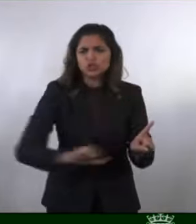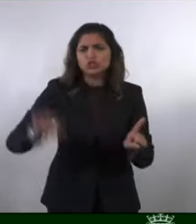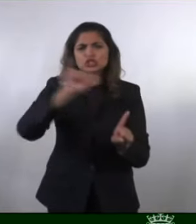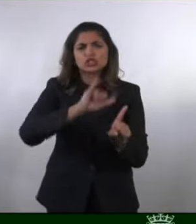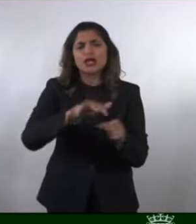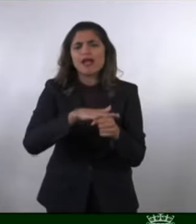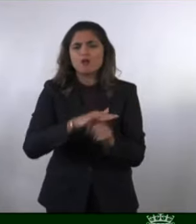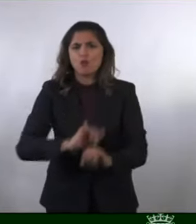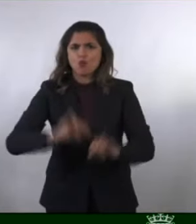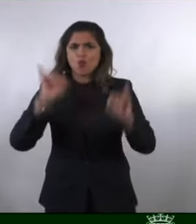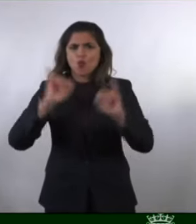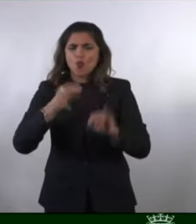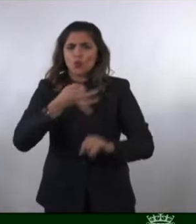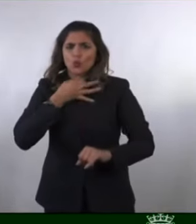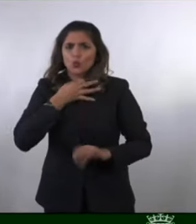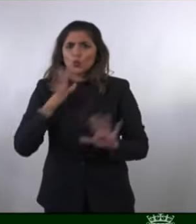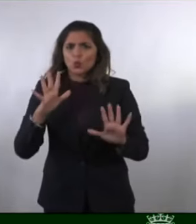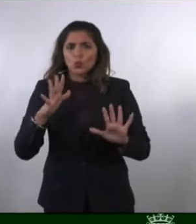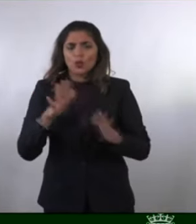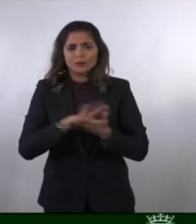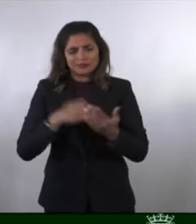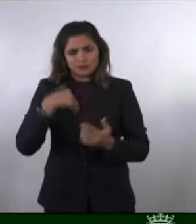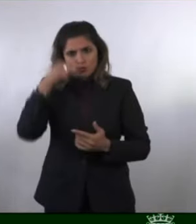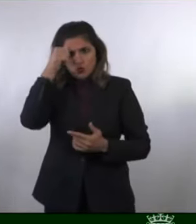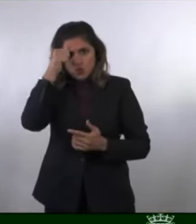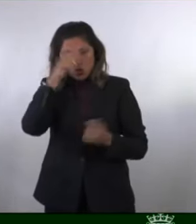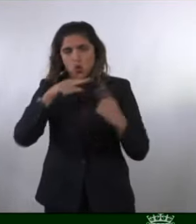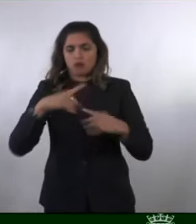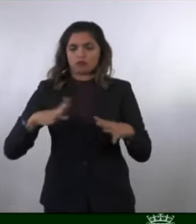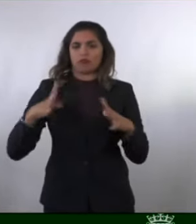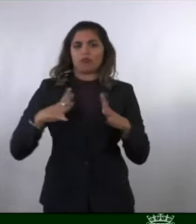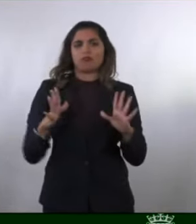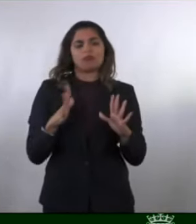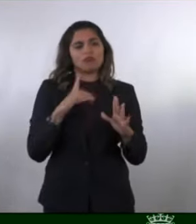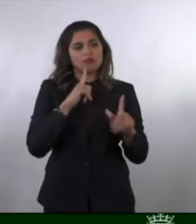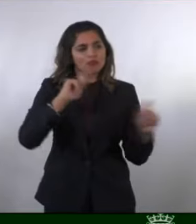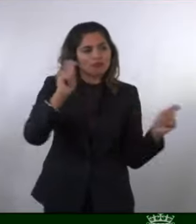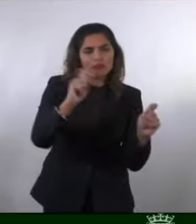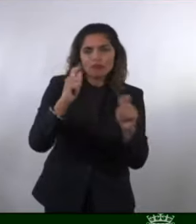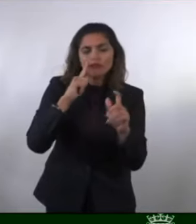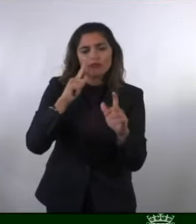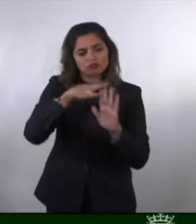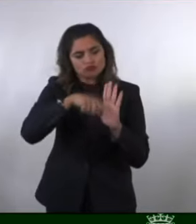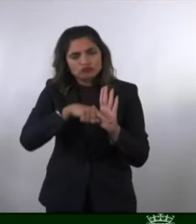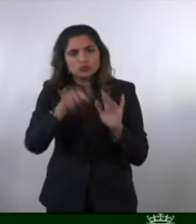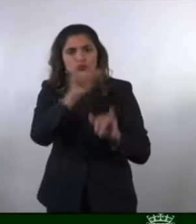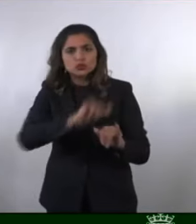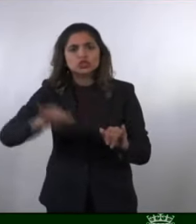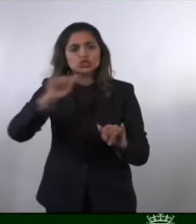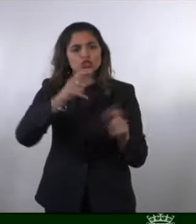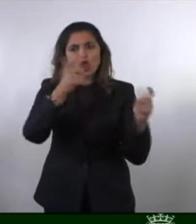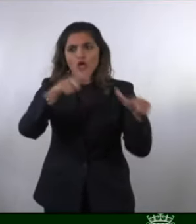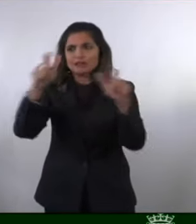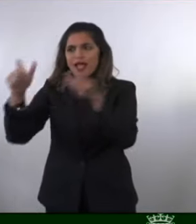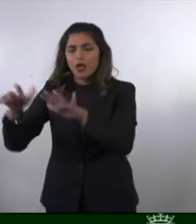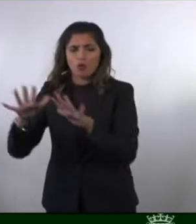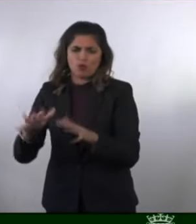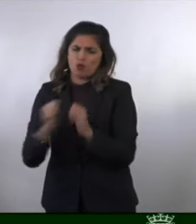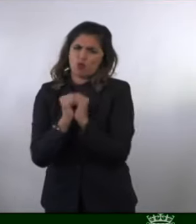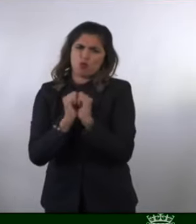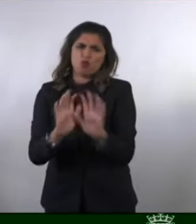helped us to drive down that disease in those areas. It's been of immense value. They're now